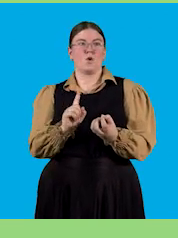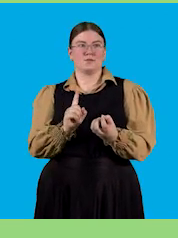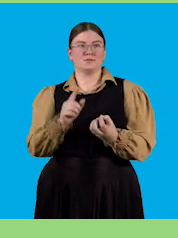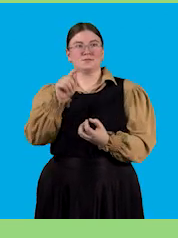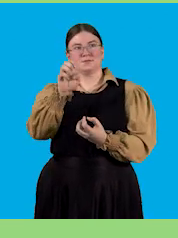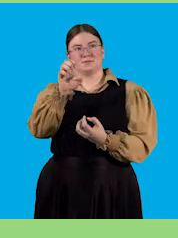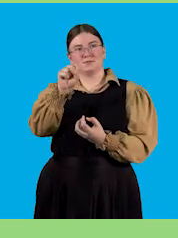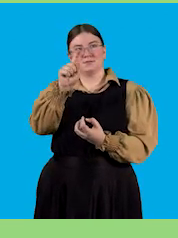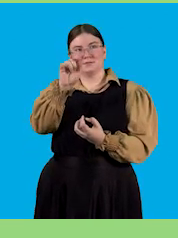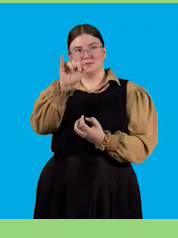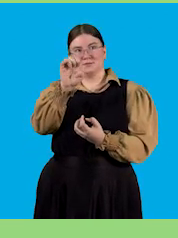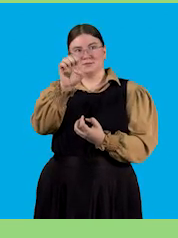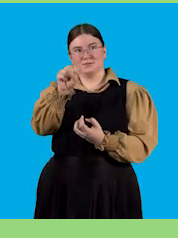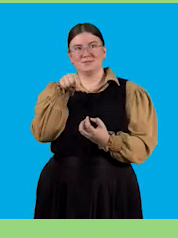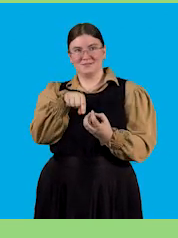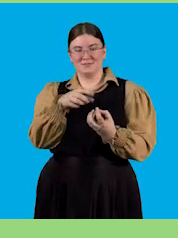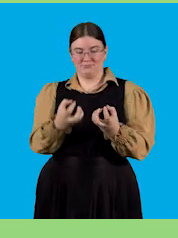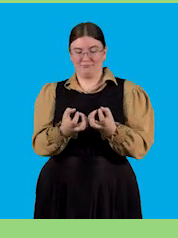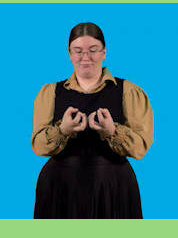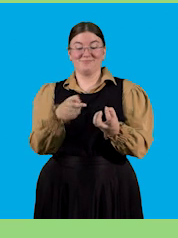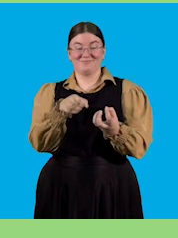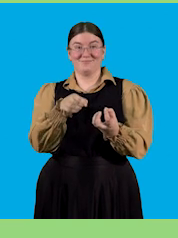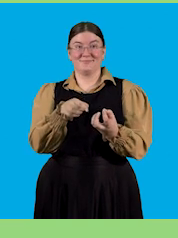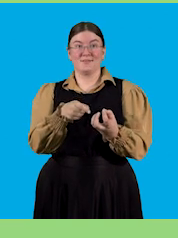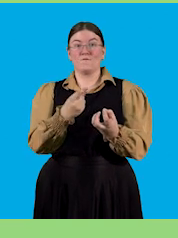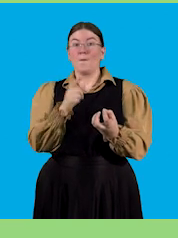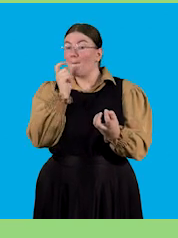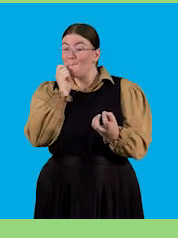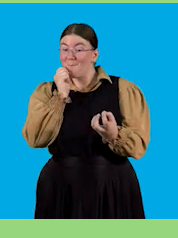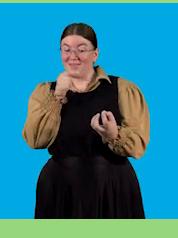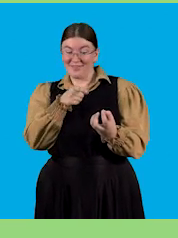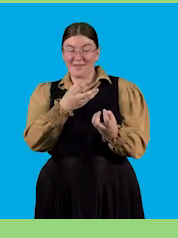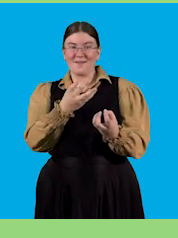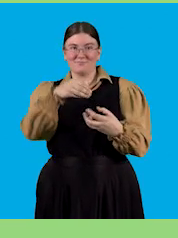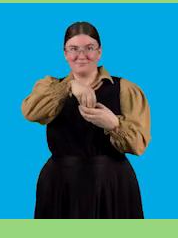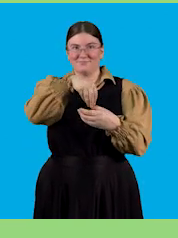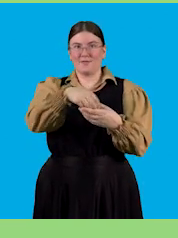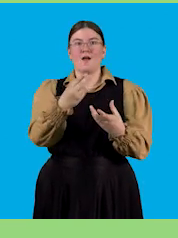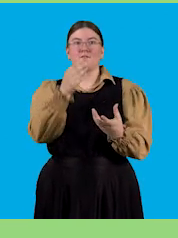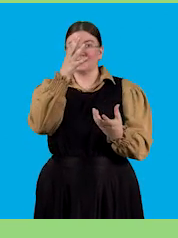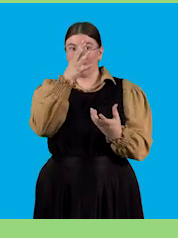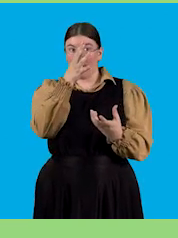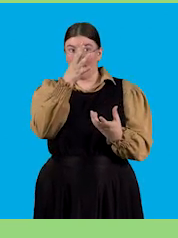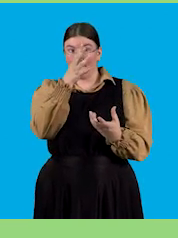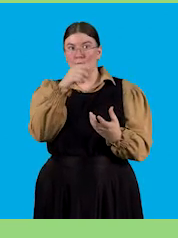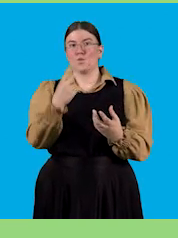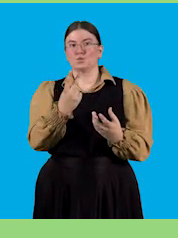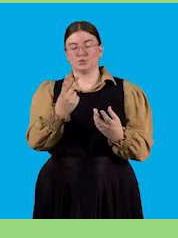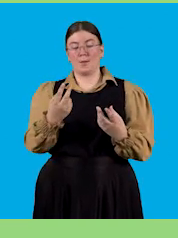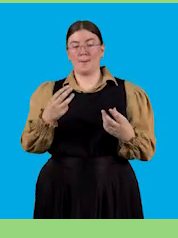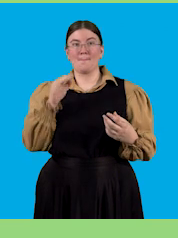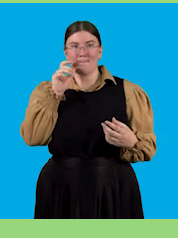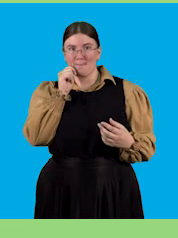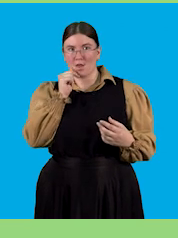testes are. These are male glands that produce sperm cells and male hormones,